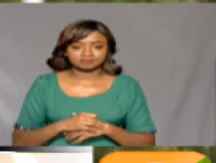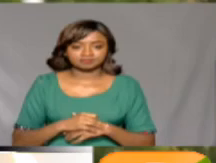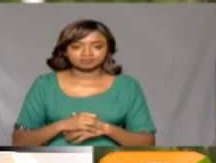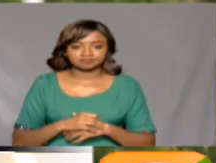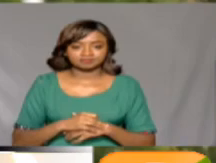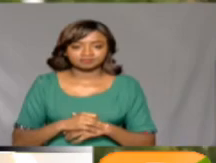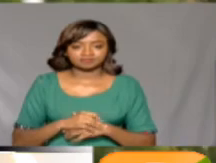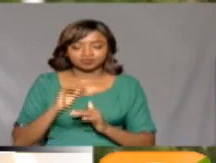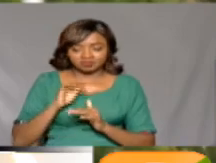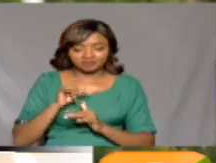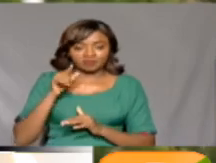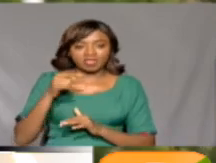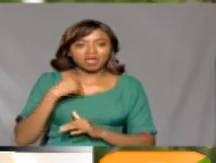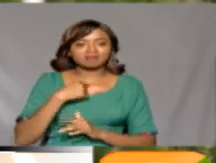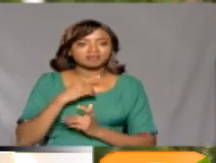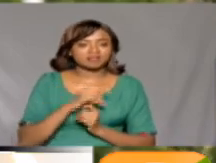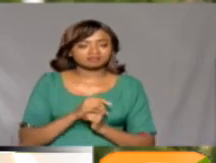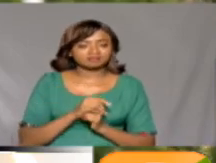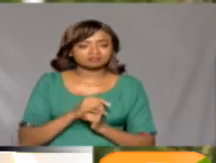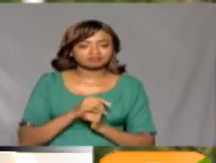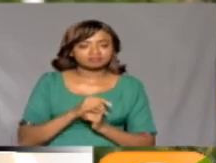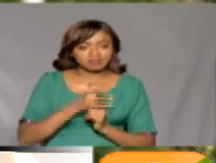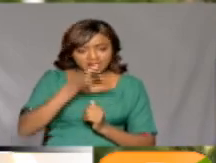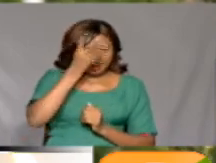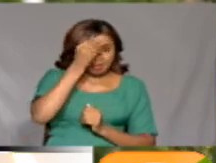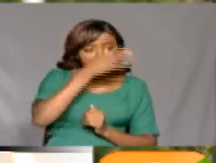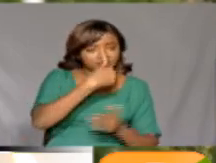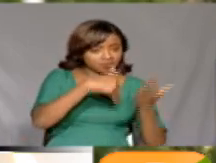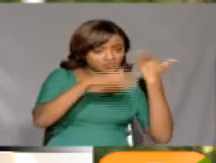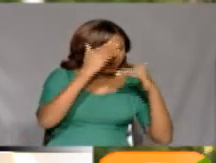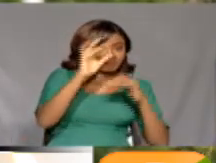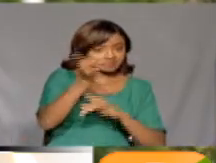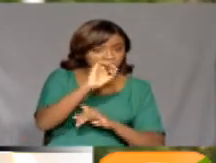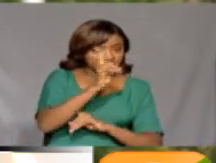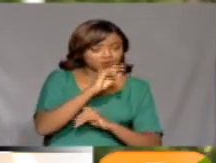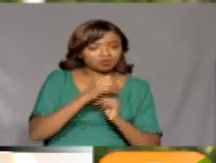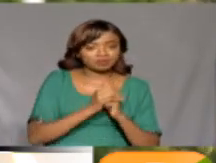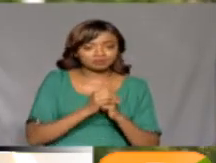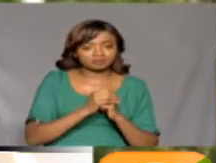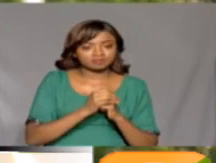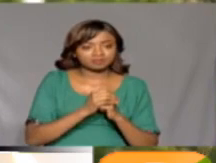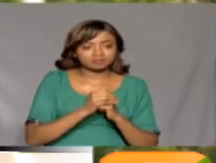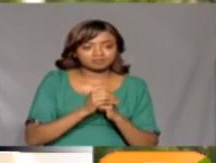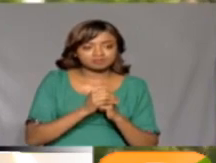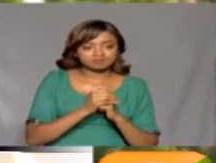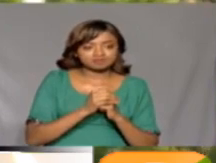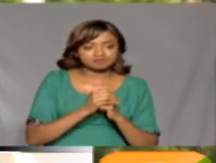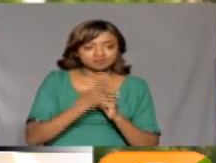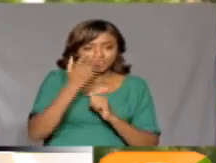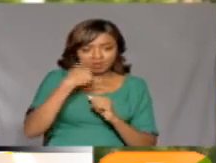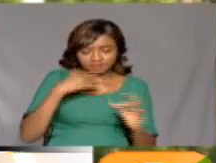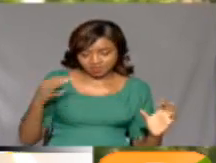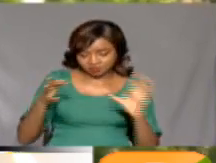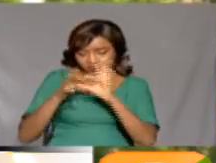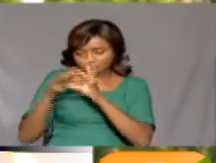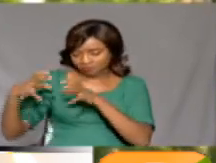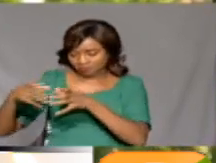master's student at the University of Nairobi. And in fact, because of joining the youth for KANU,